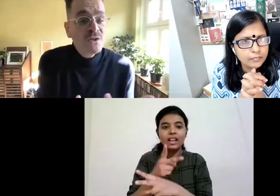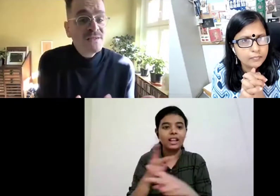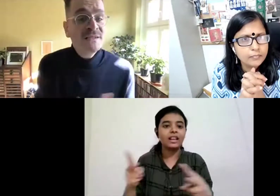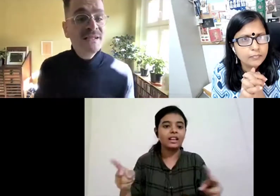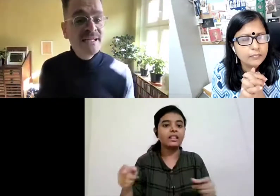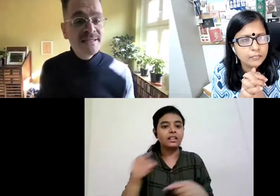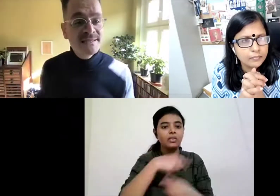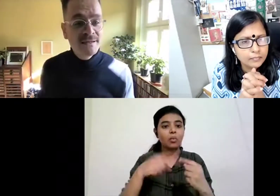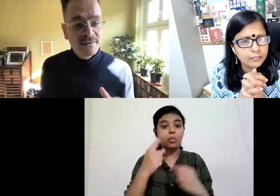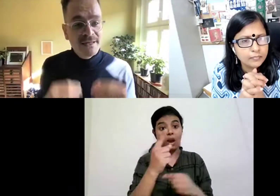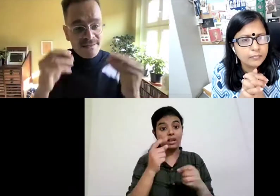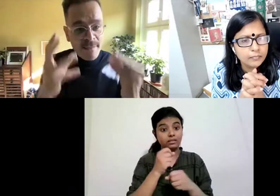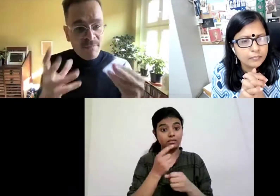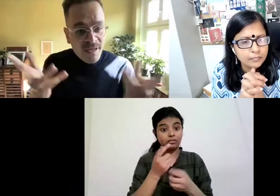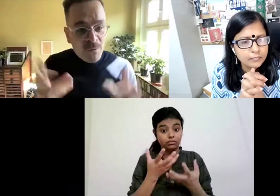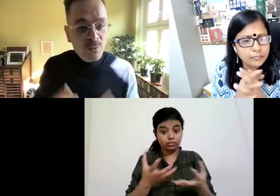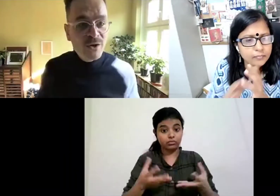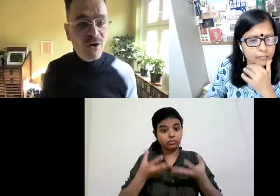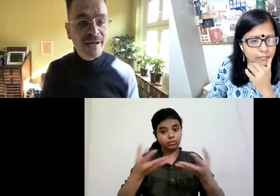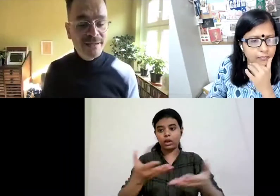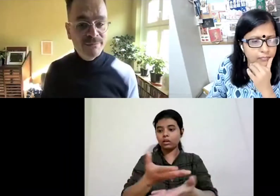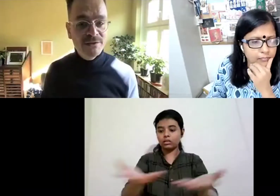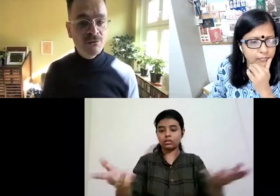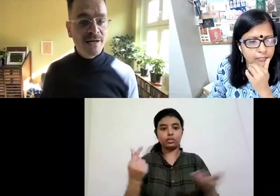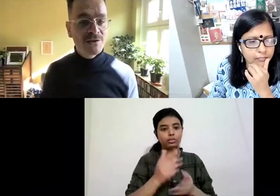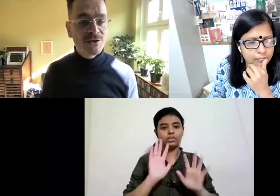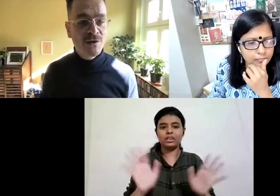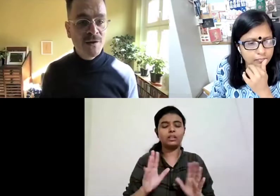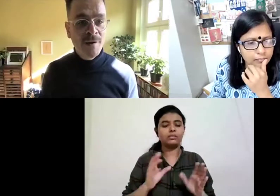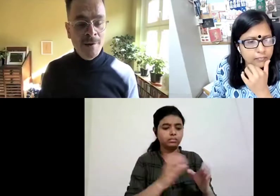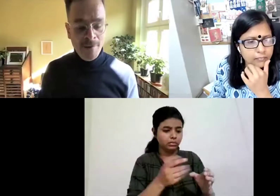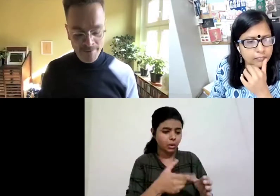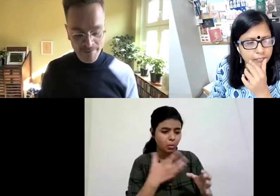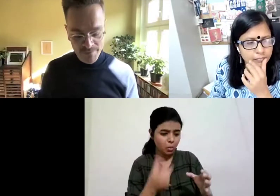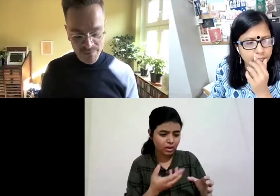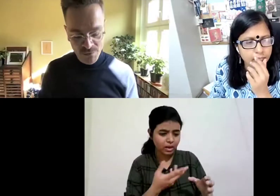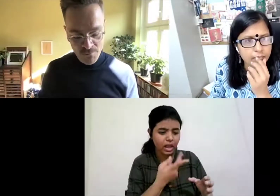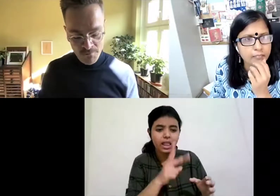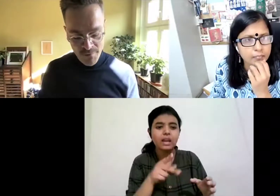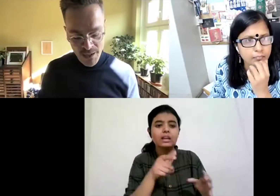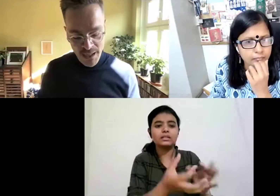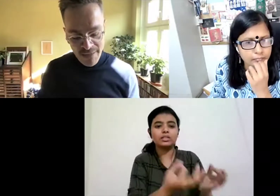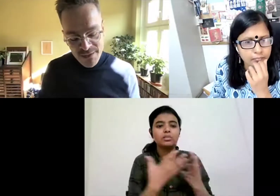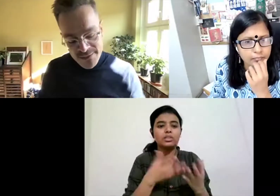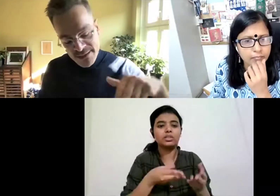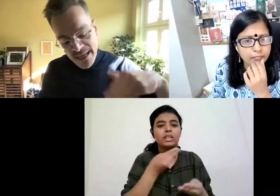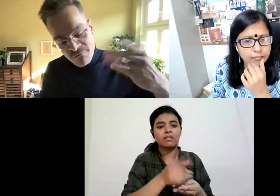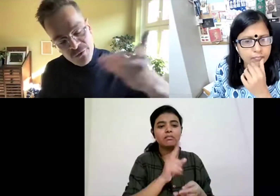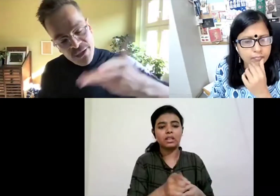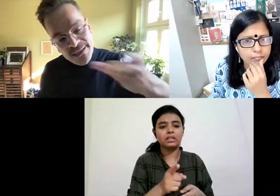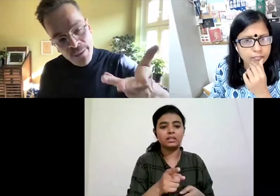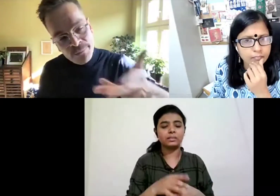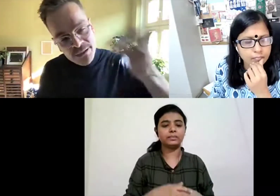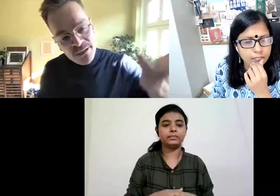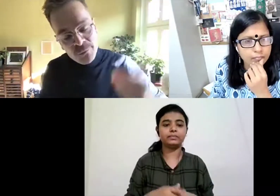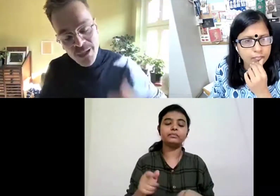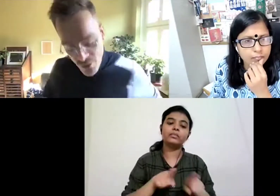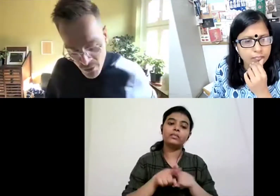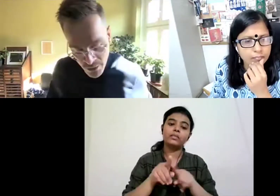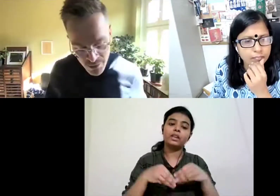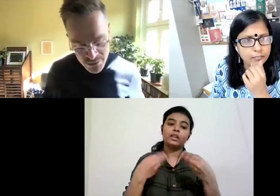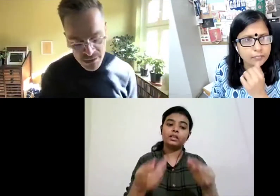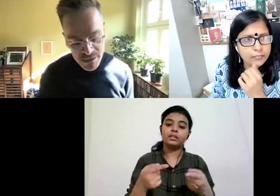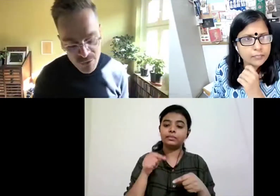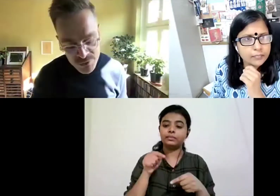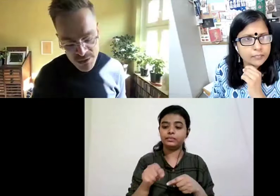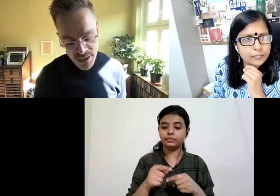some personal needs, this something will already be too much. So, and this then, for example, if we are